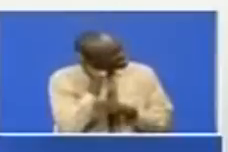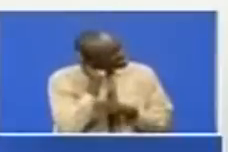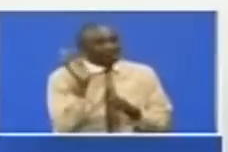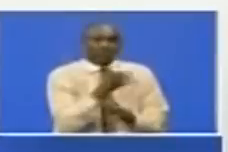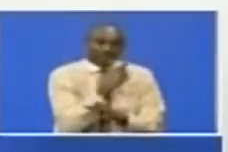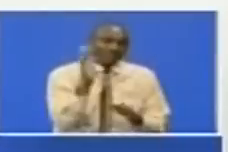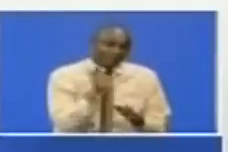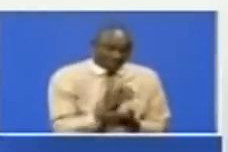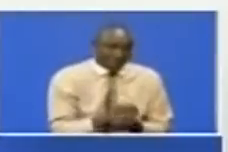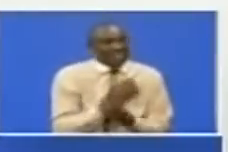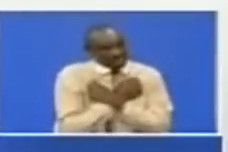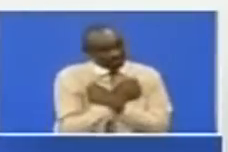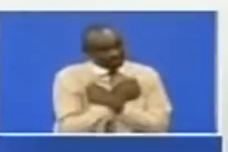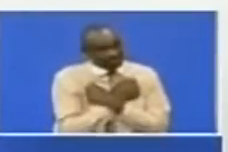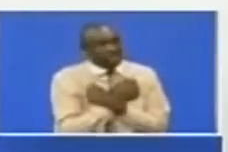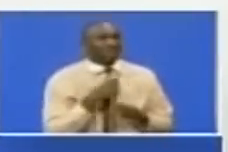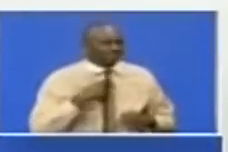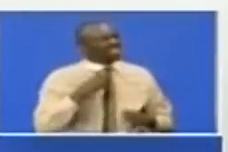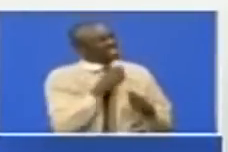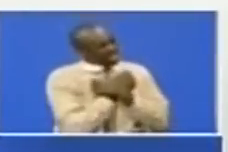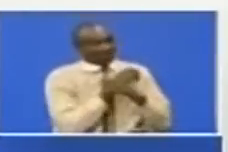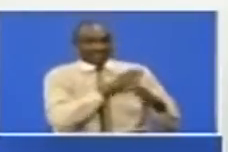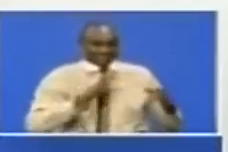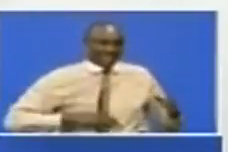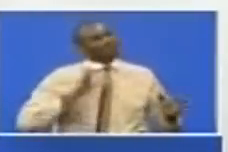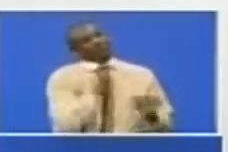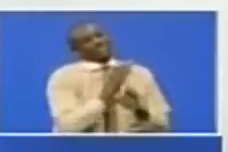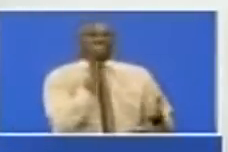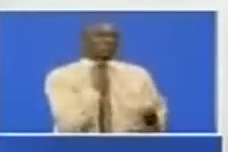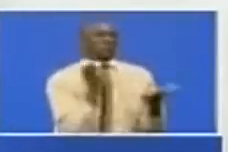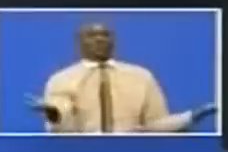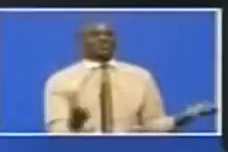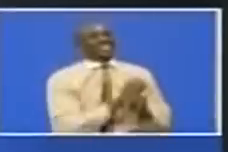Okay. What kind of music? I listen to gospel. Okay. Definitely.